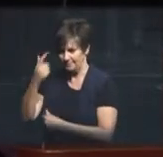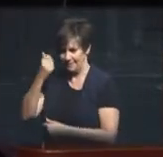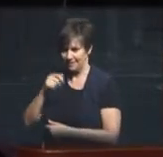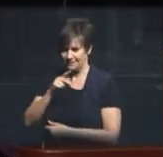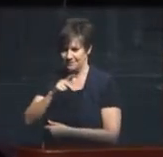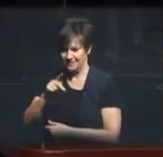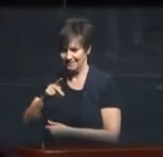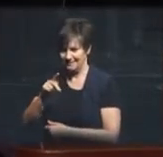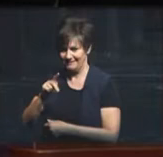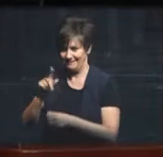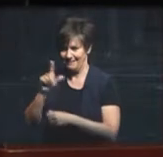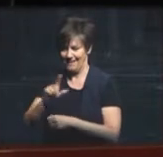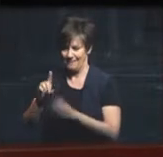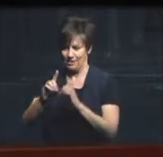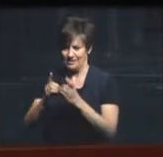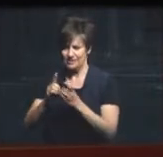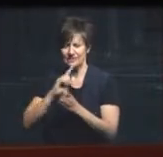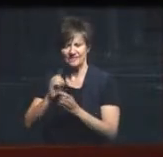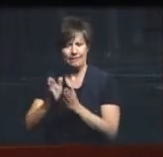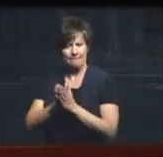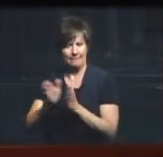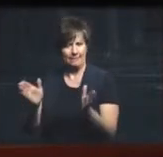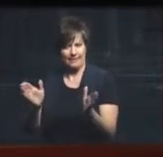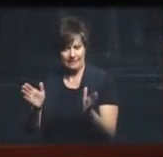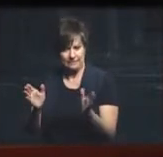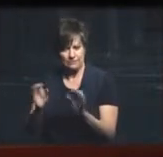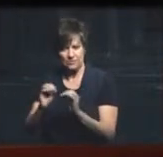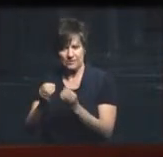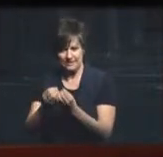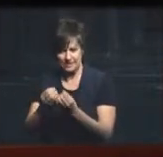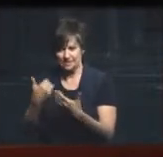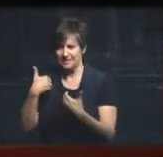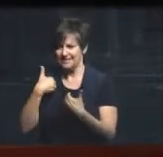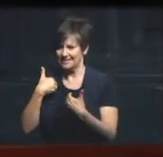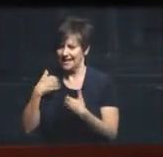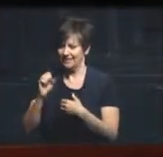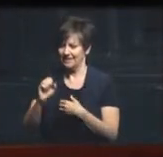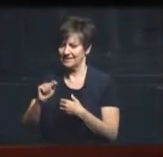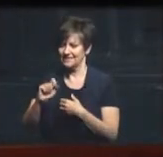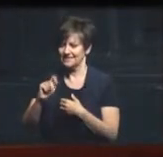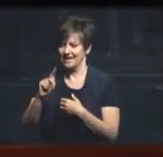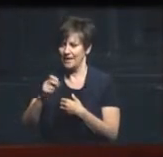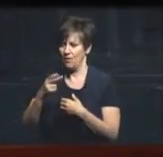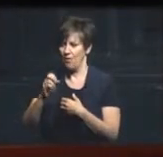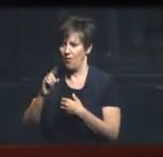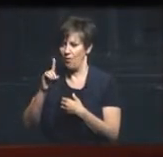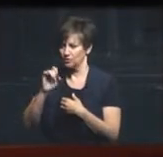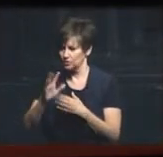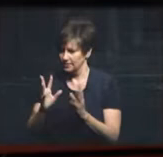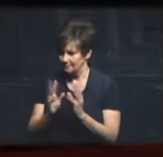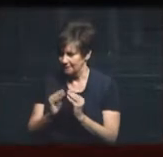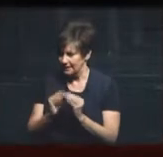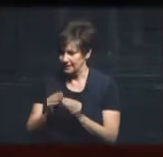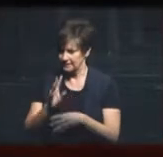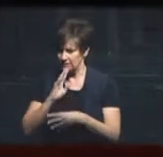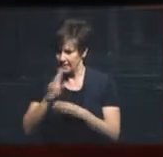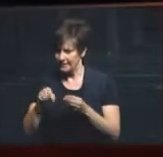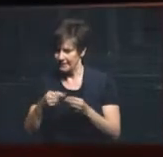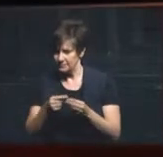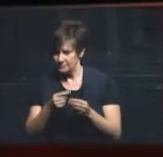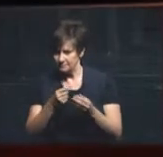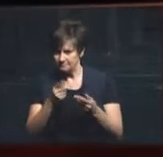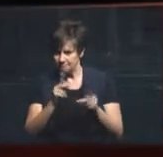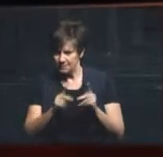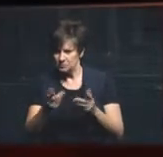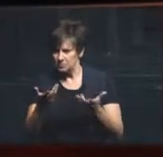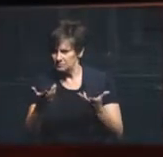Library District is a very public organization. He's holding stakeholder meetings and talking to different people about what they'd like to do. He's